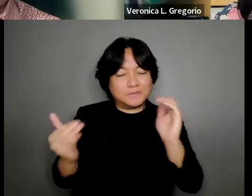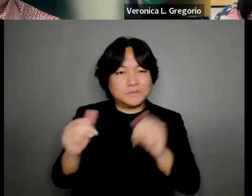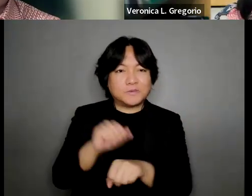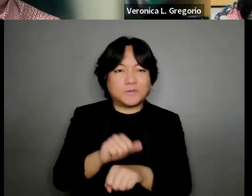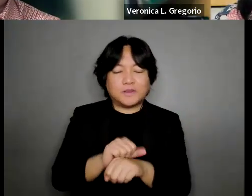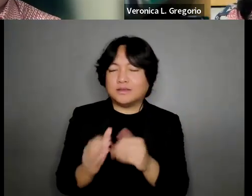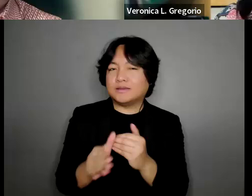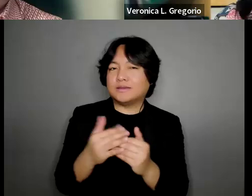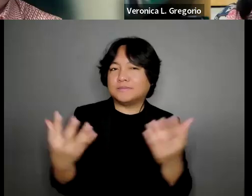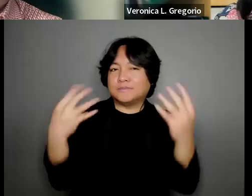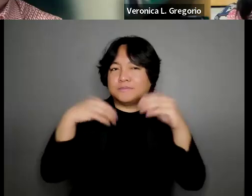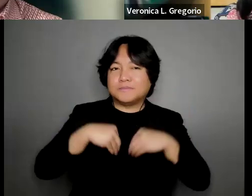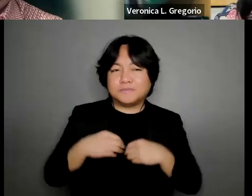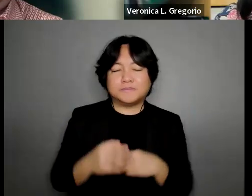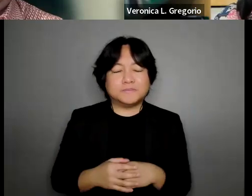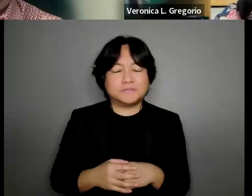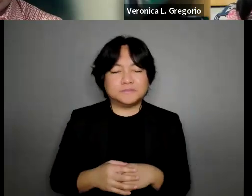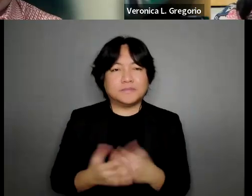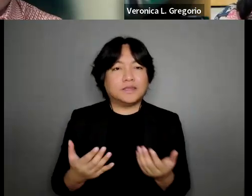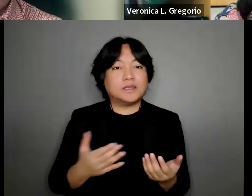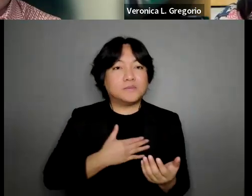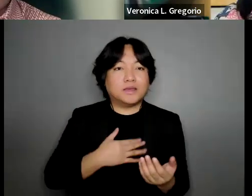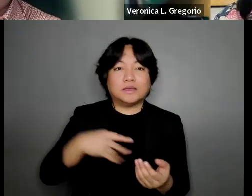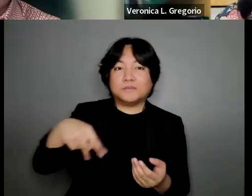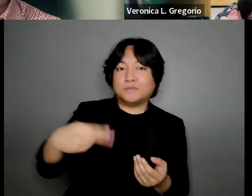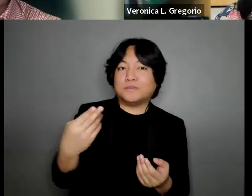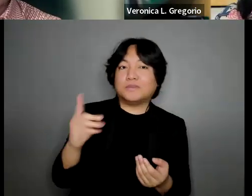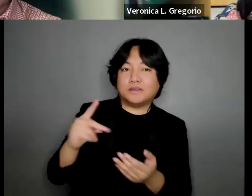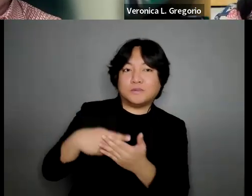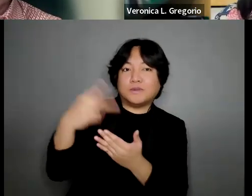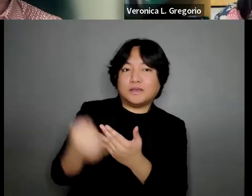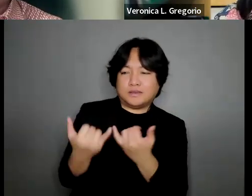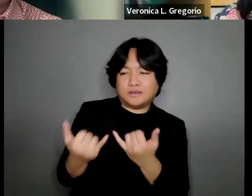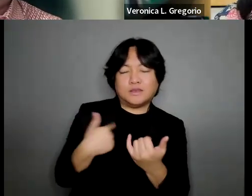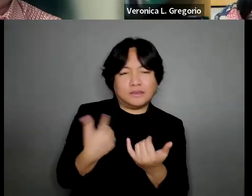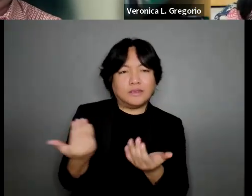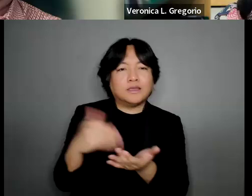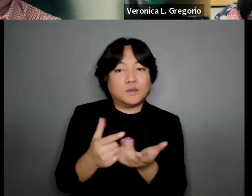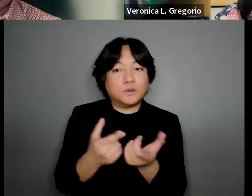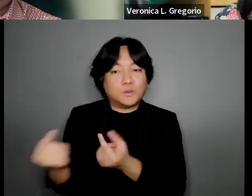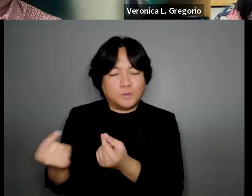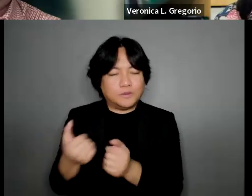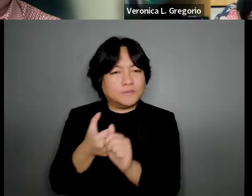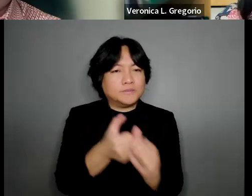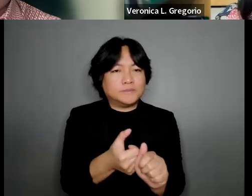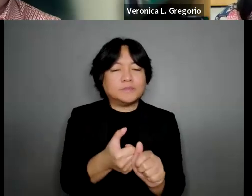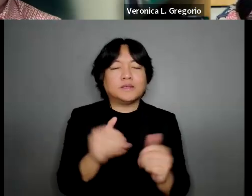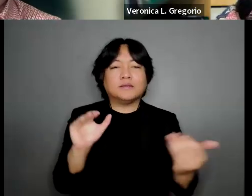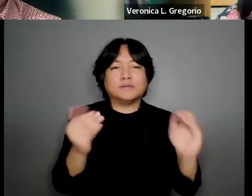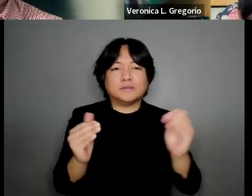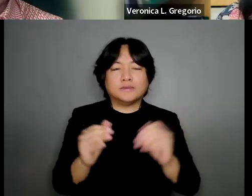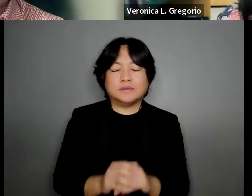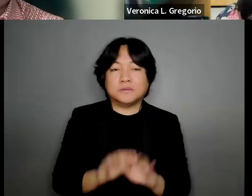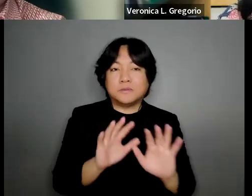So, I did that for my PhD project, and I try to continue doing it. But then, aside from